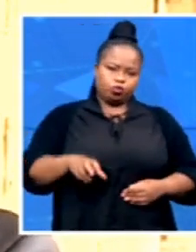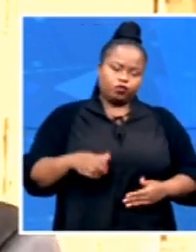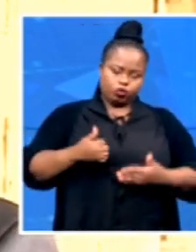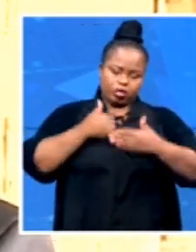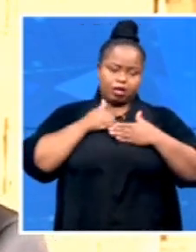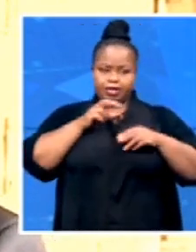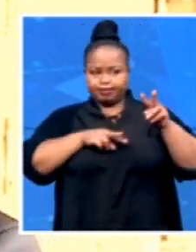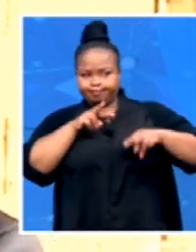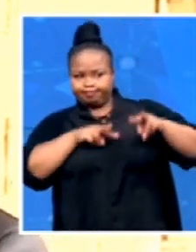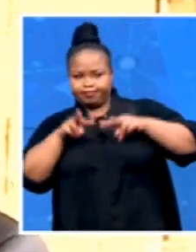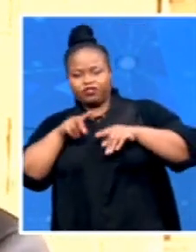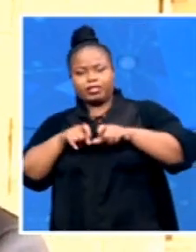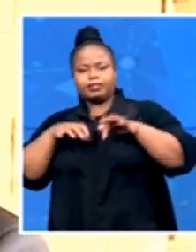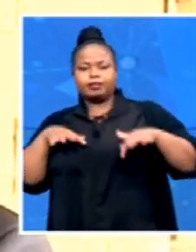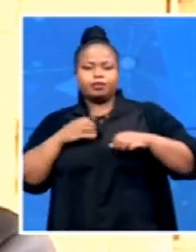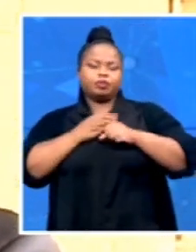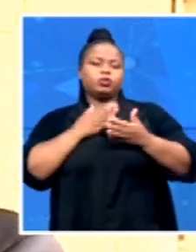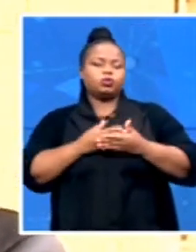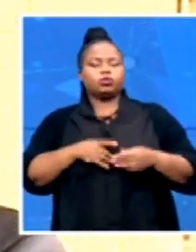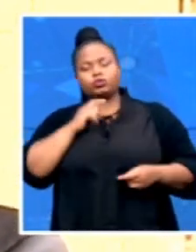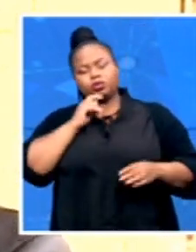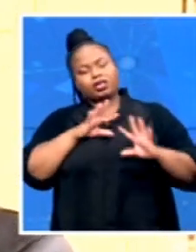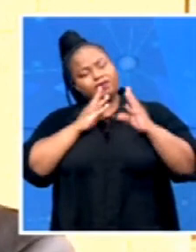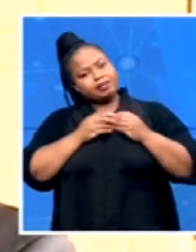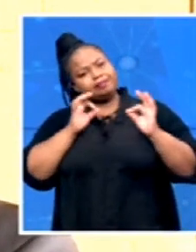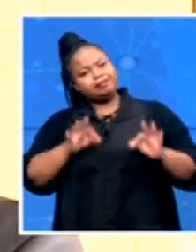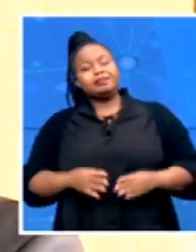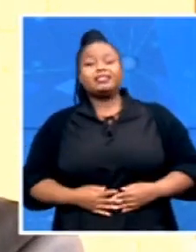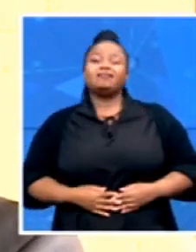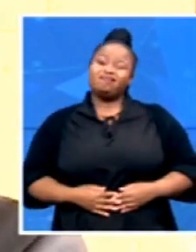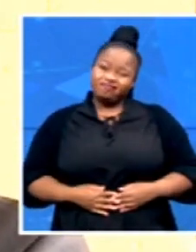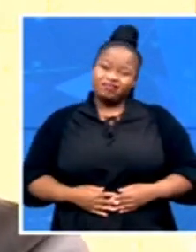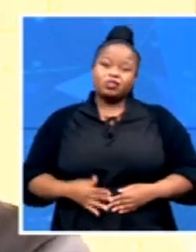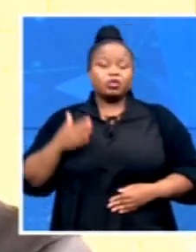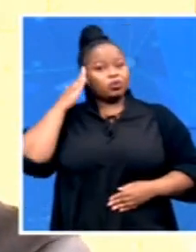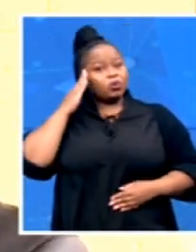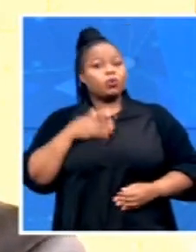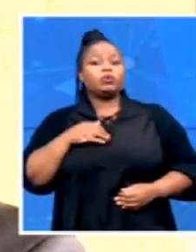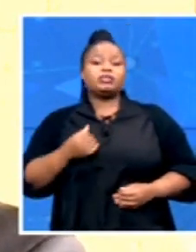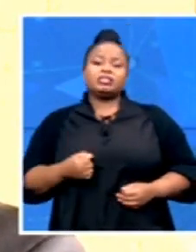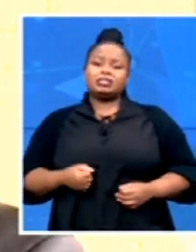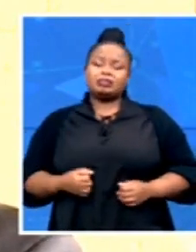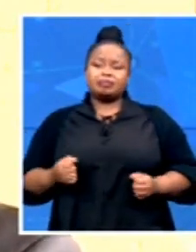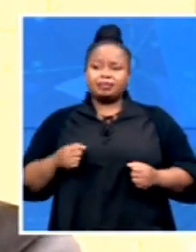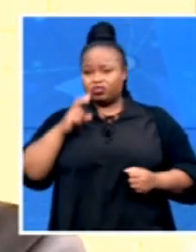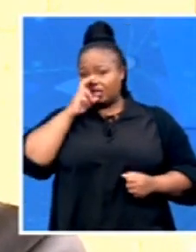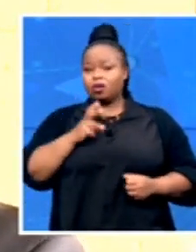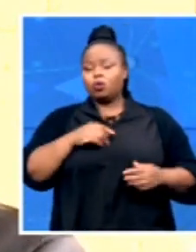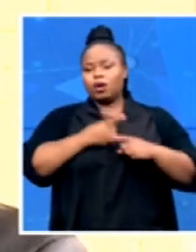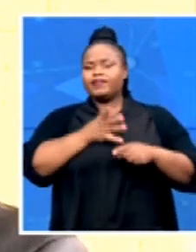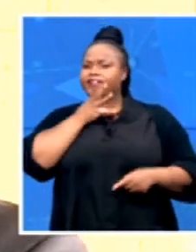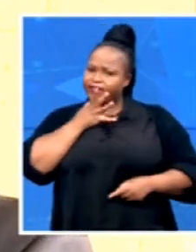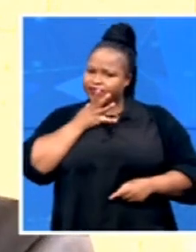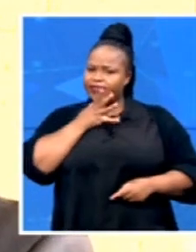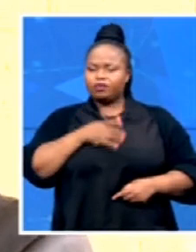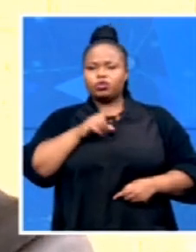that goes wrong. It's quite a heavy examinations, I must say. 201,000 learners sitting for examinations, quite a huge